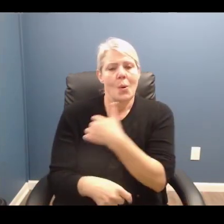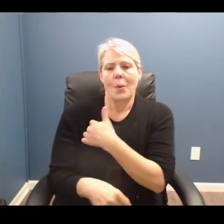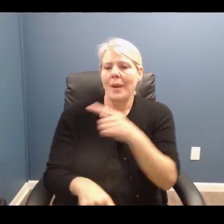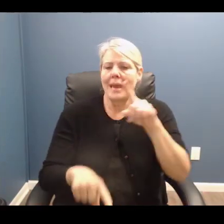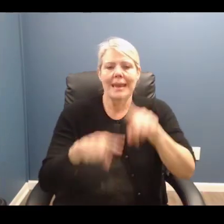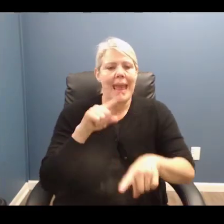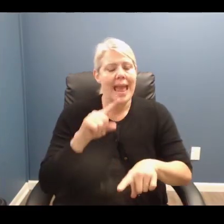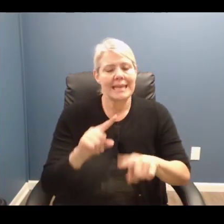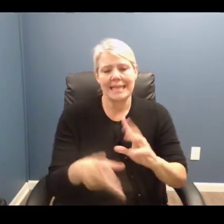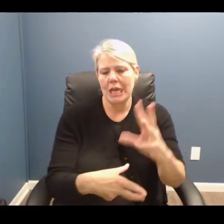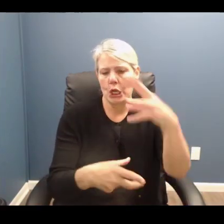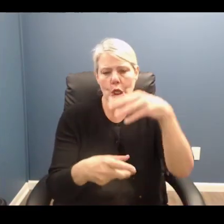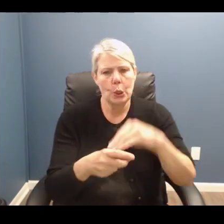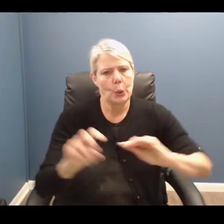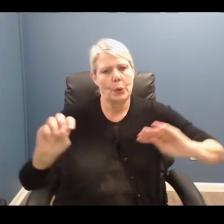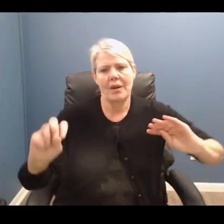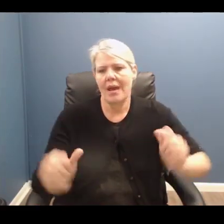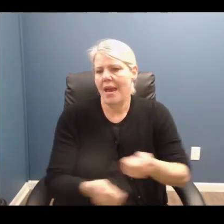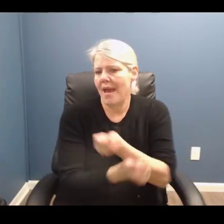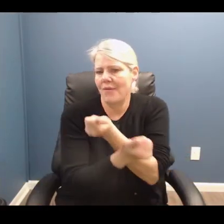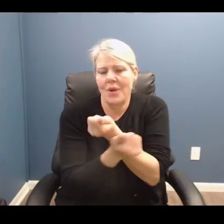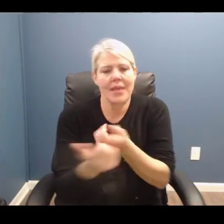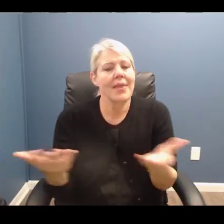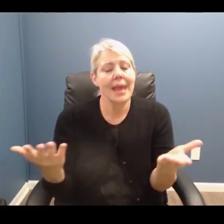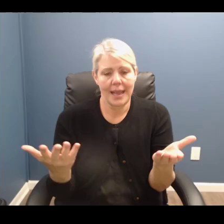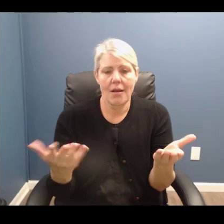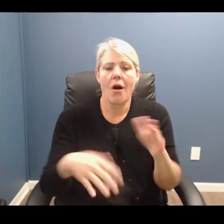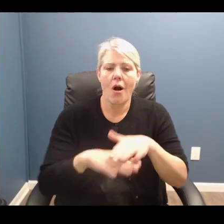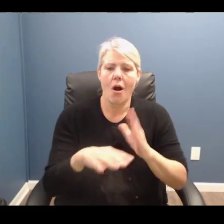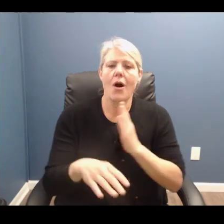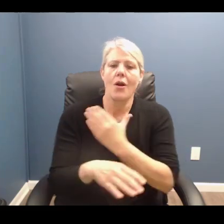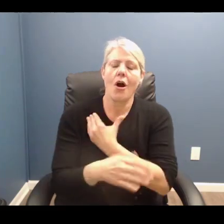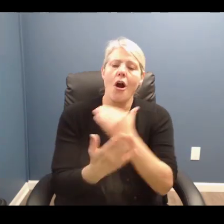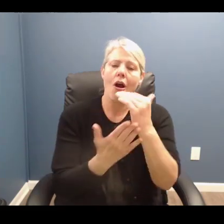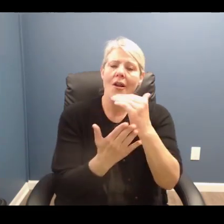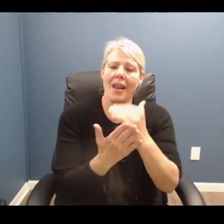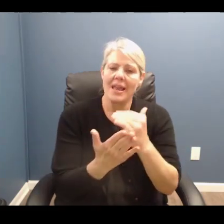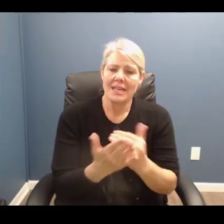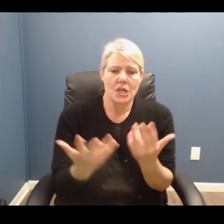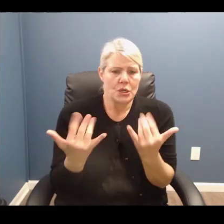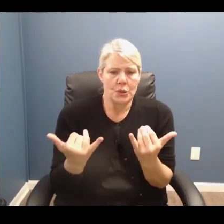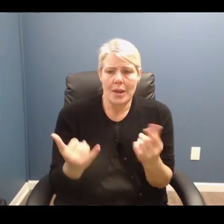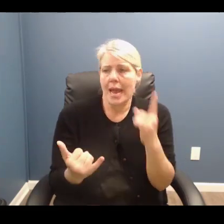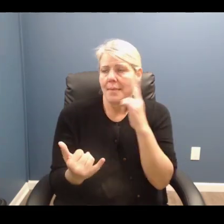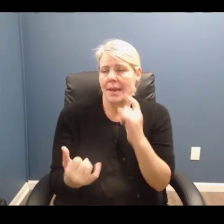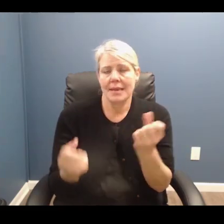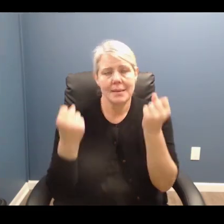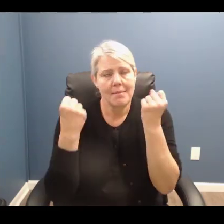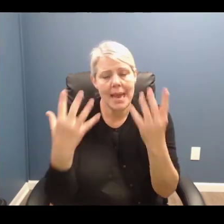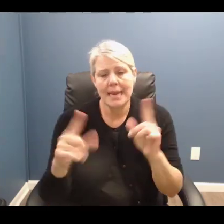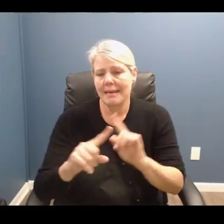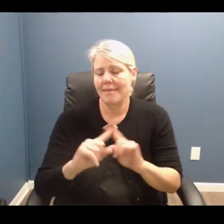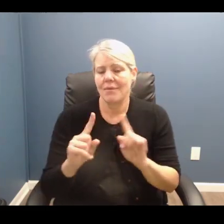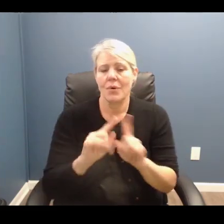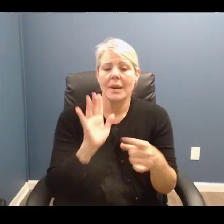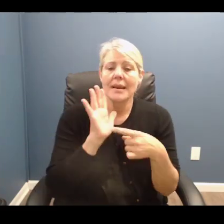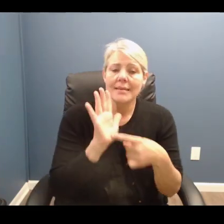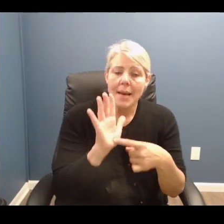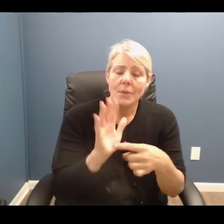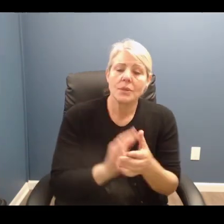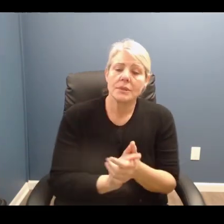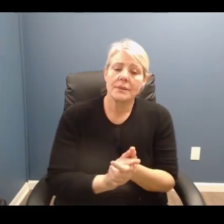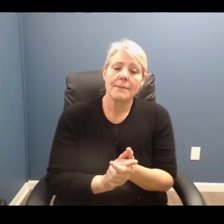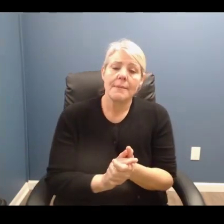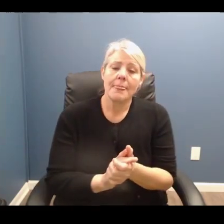be practice or possible to include an exhaustive list of assistive technology devices as examples or within regulations. For